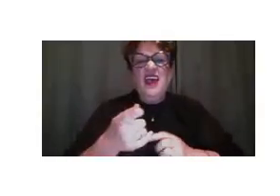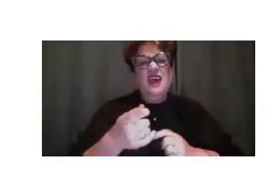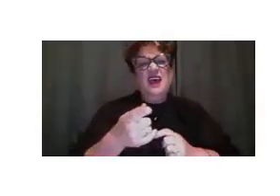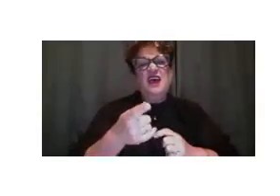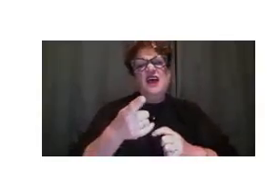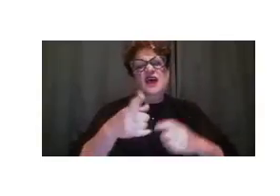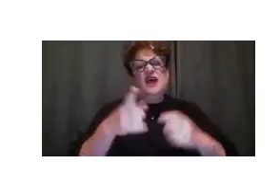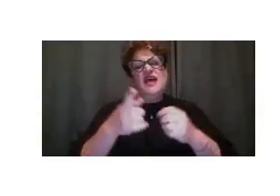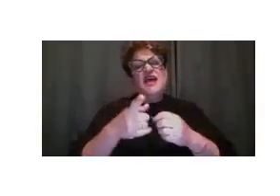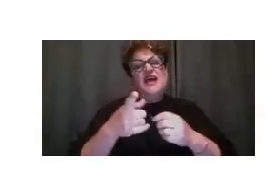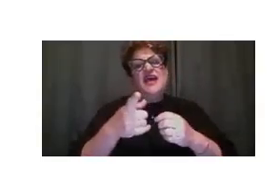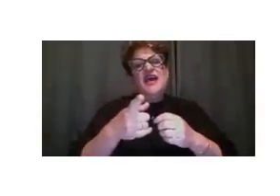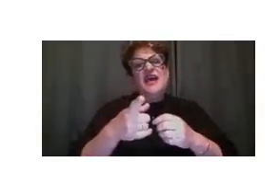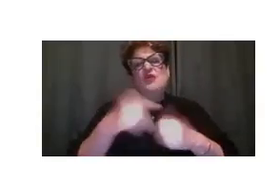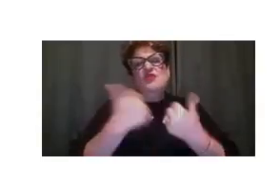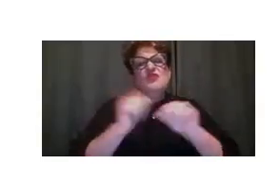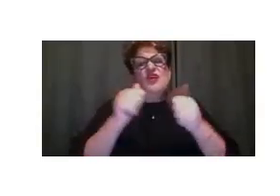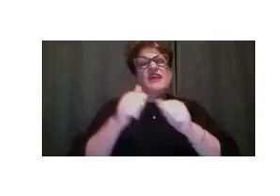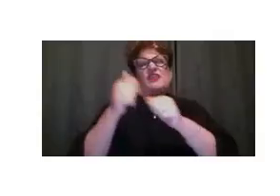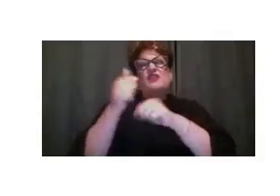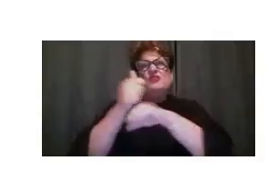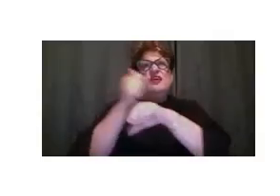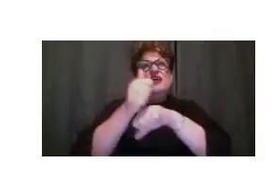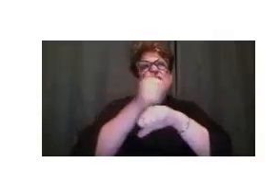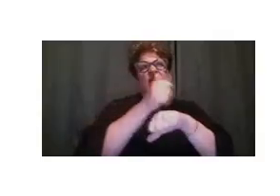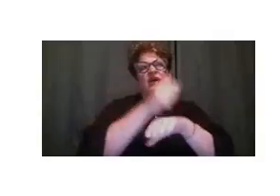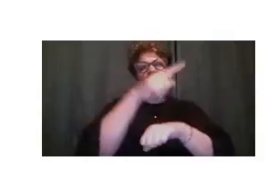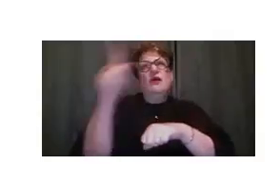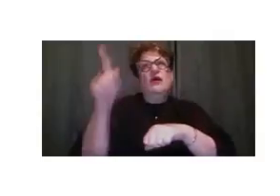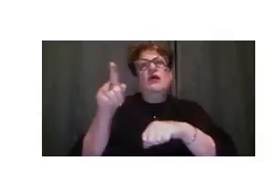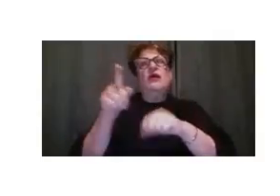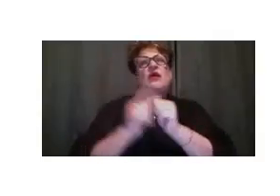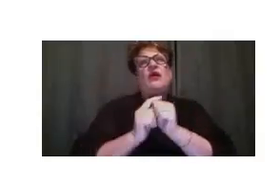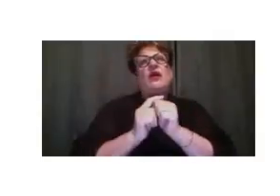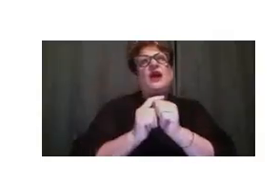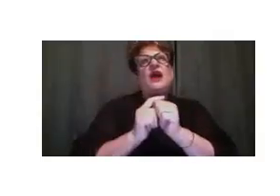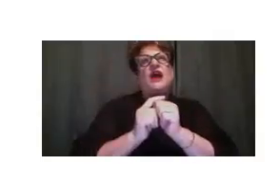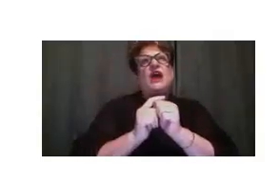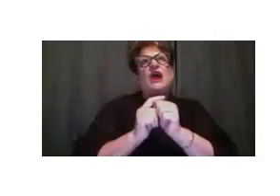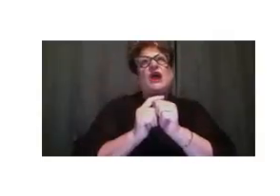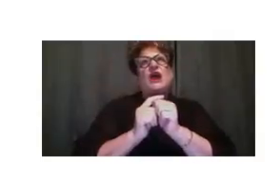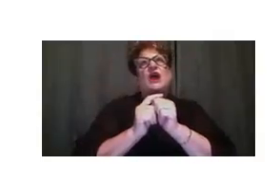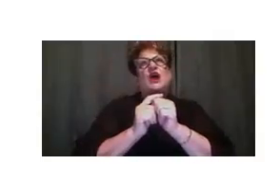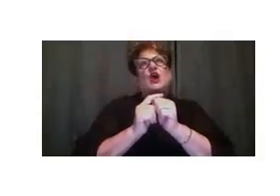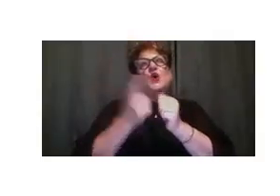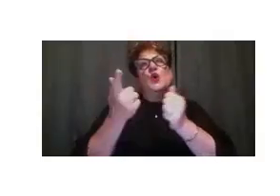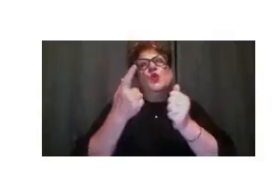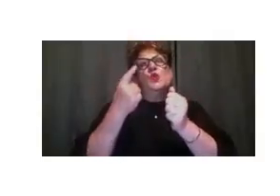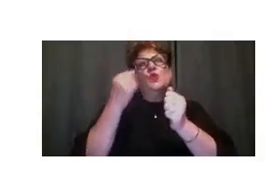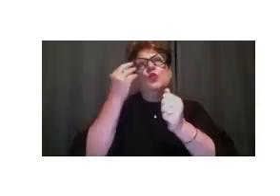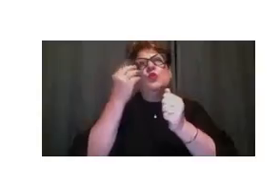labels on everyone? Because we're afraid to look